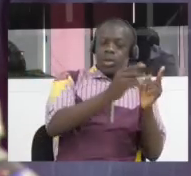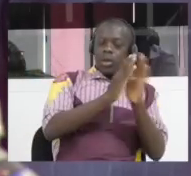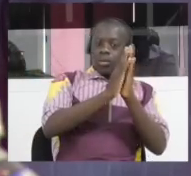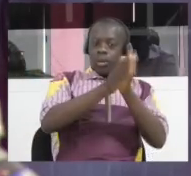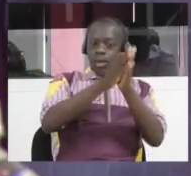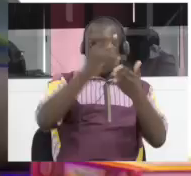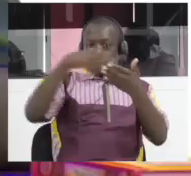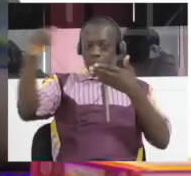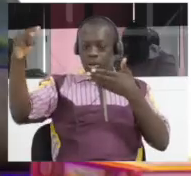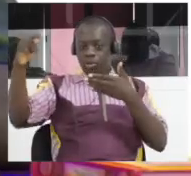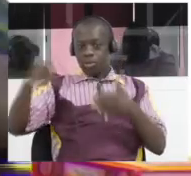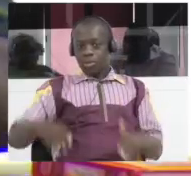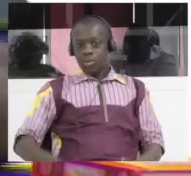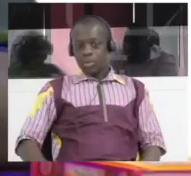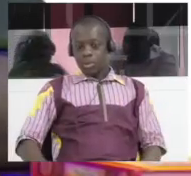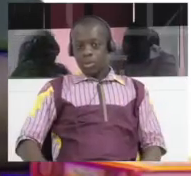Bara? Is that correct?